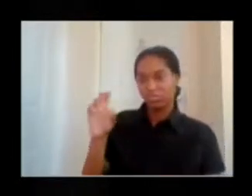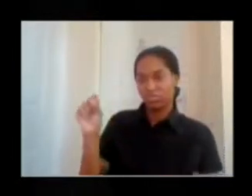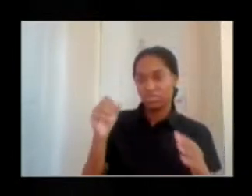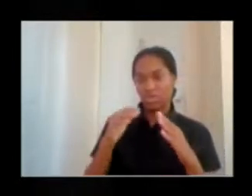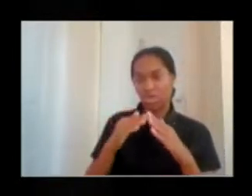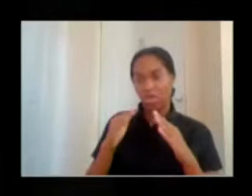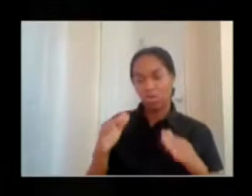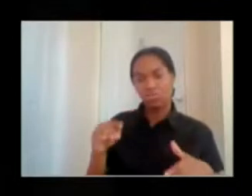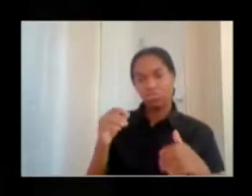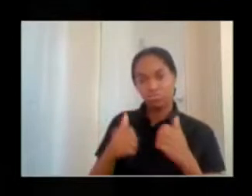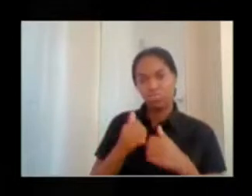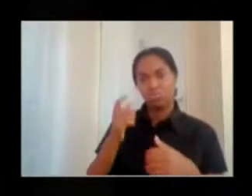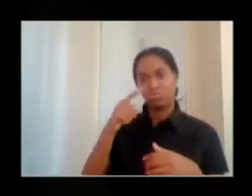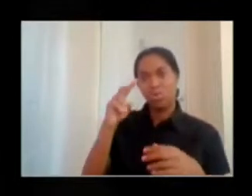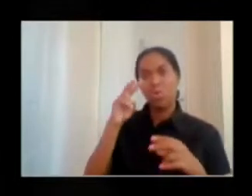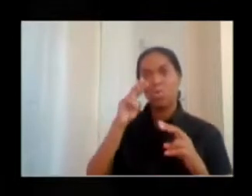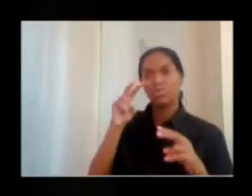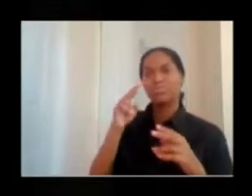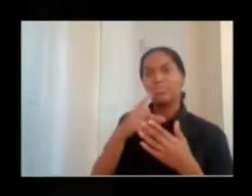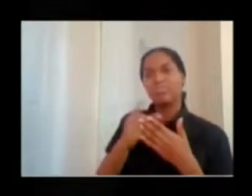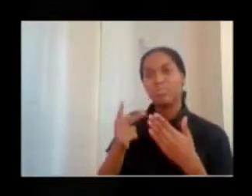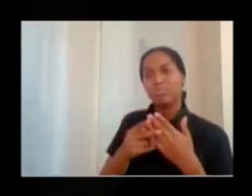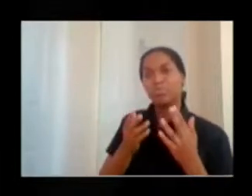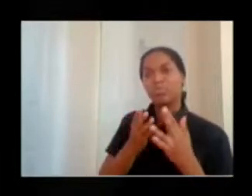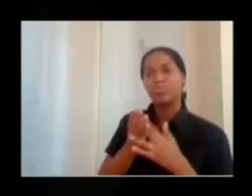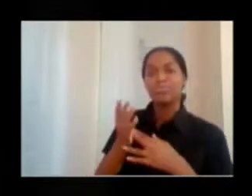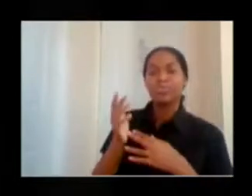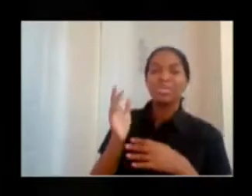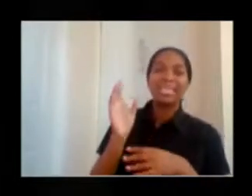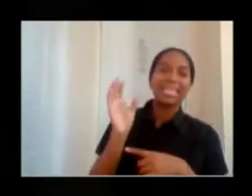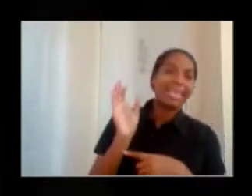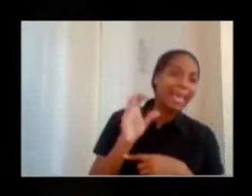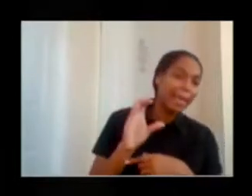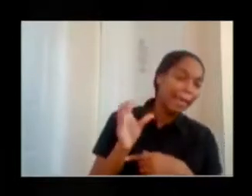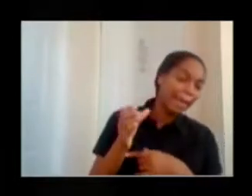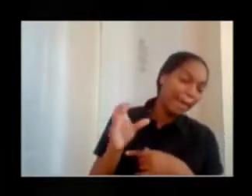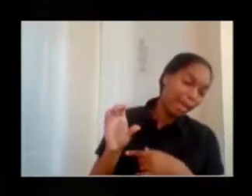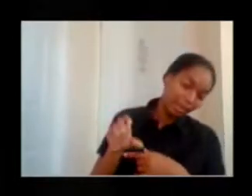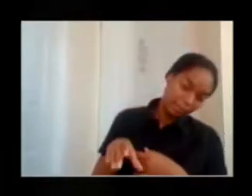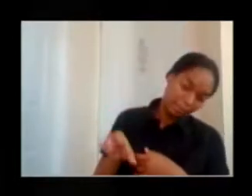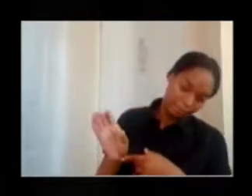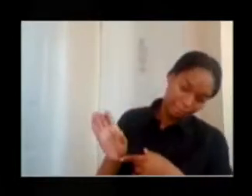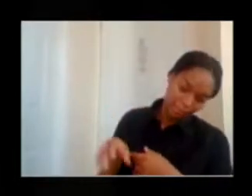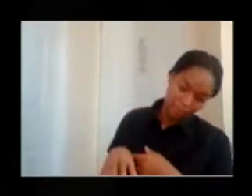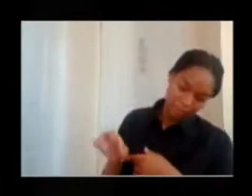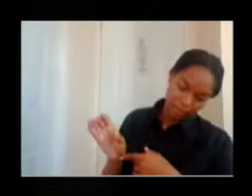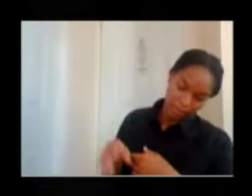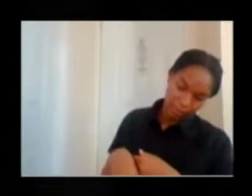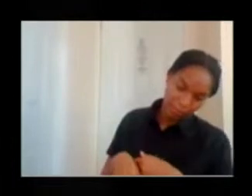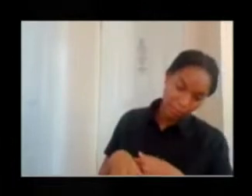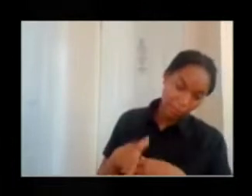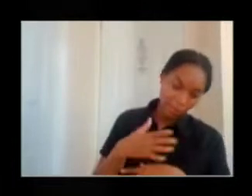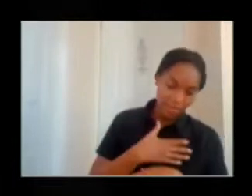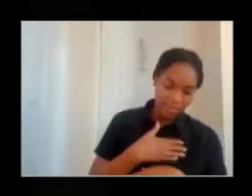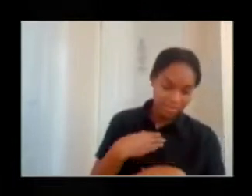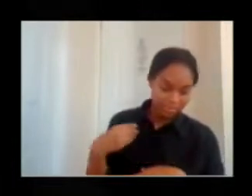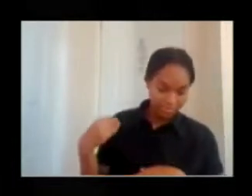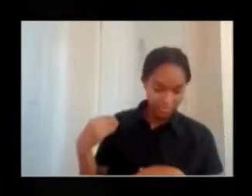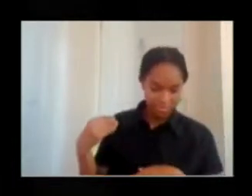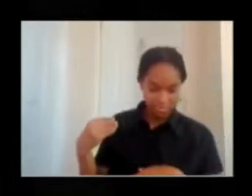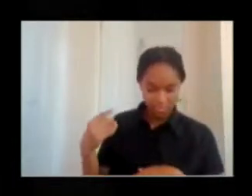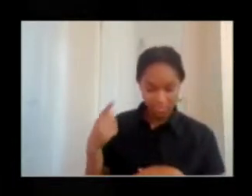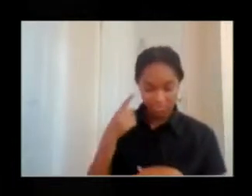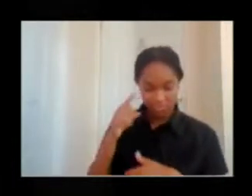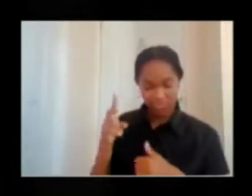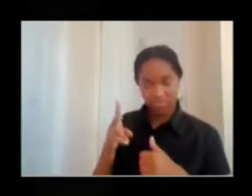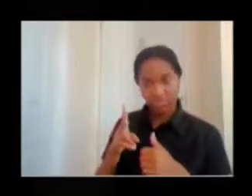watch kind of, program through the satellite or cable, on top of OTT. And for the second